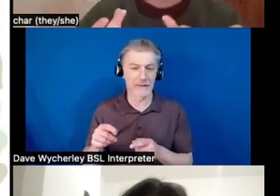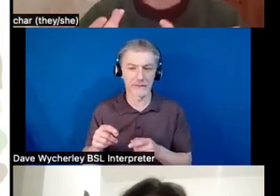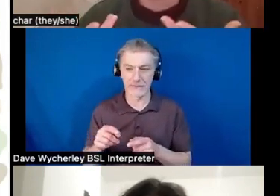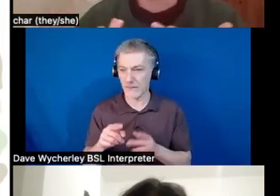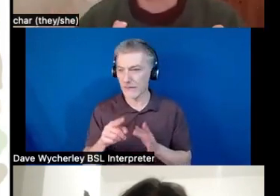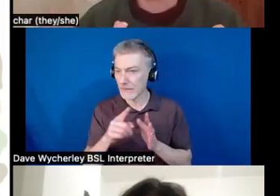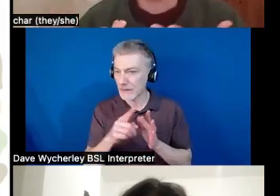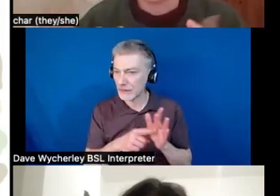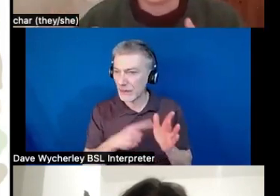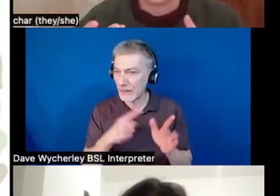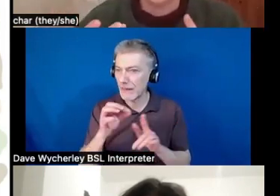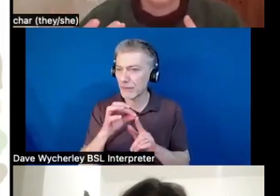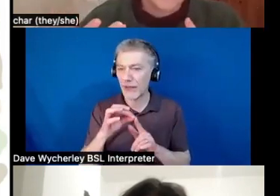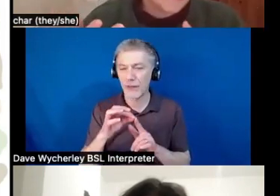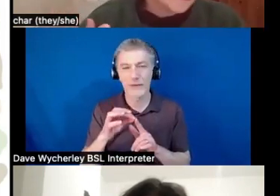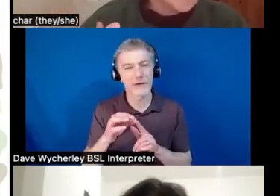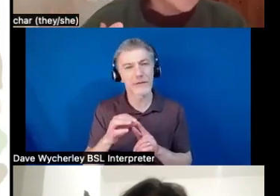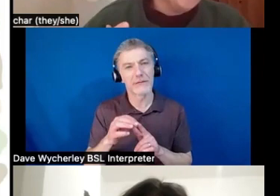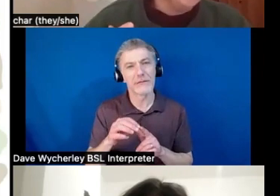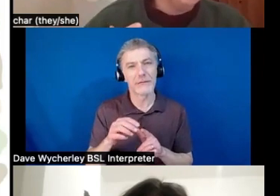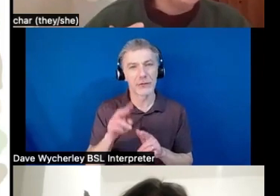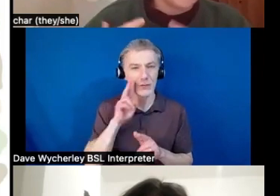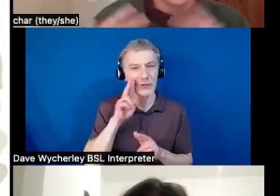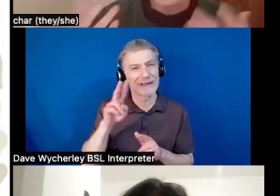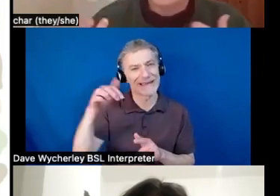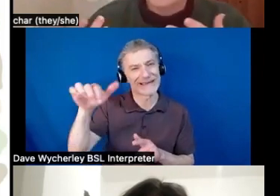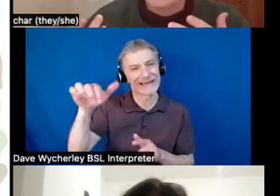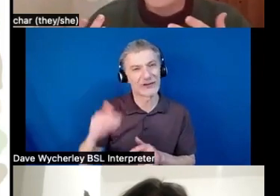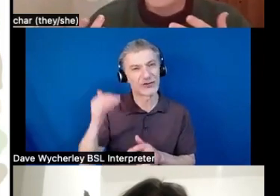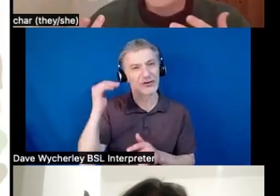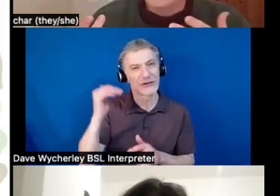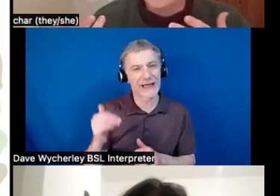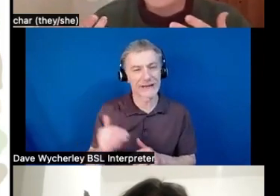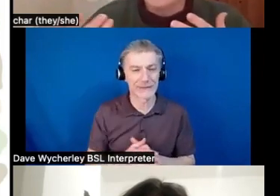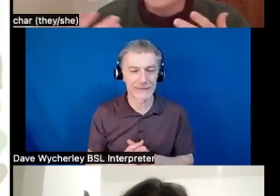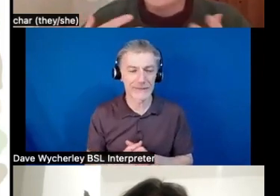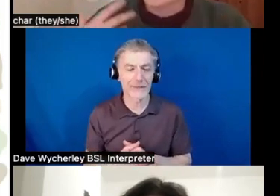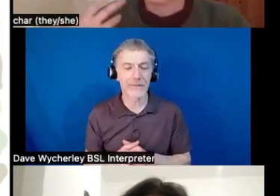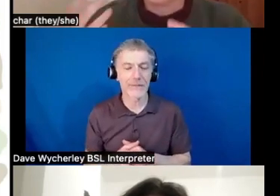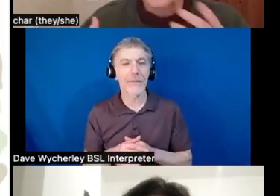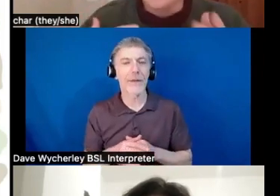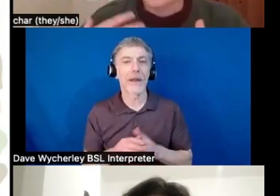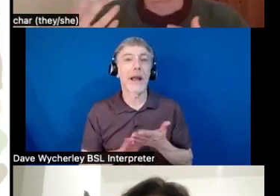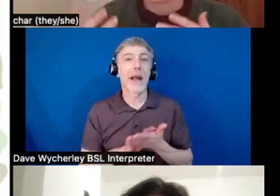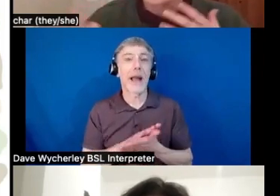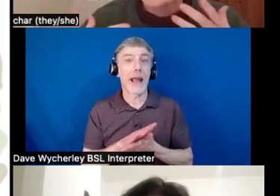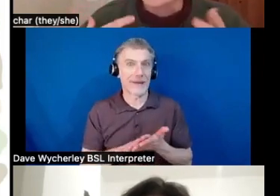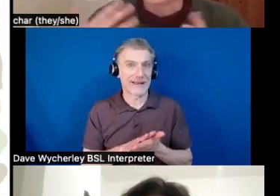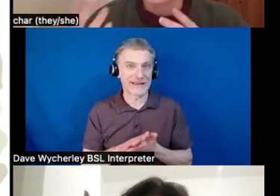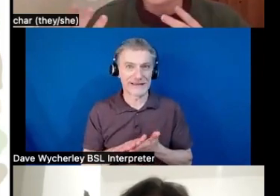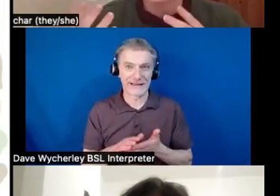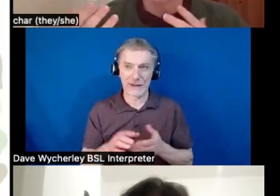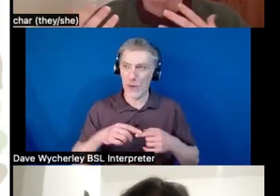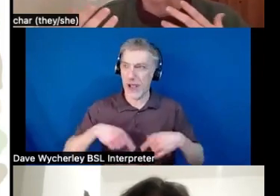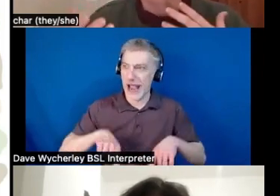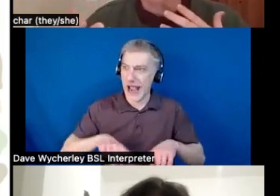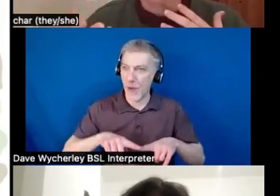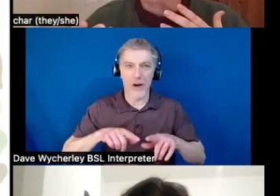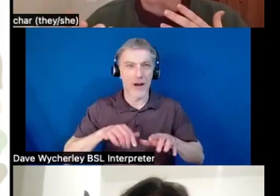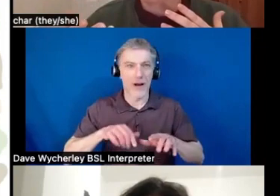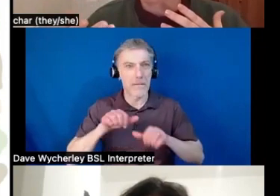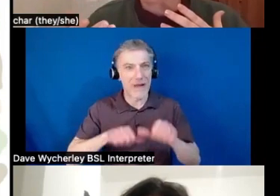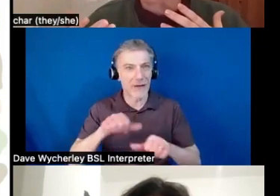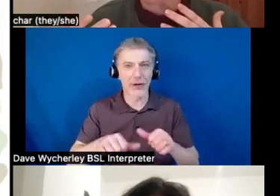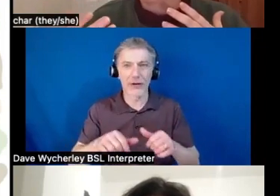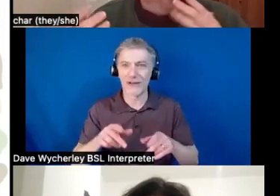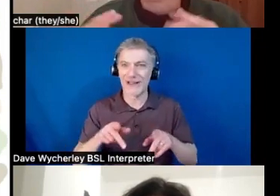it kind of comes through in the form and in the methodology itself of this making and discussing and connecting in a way